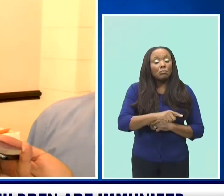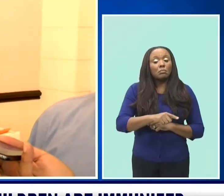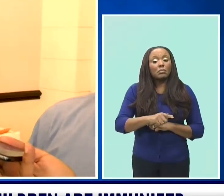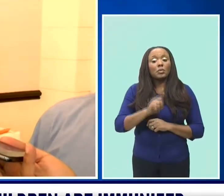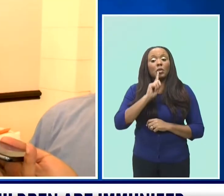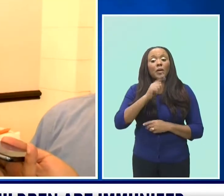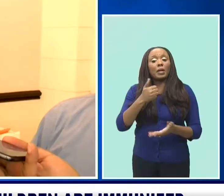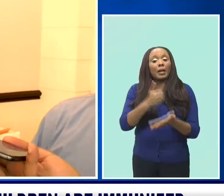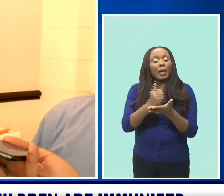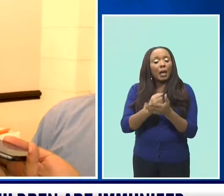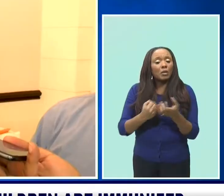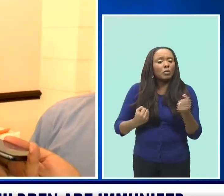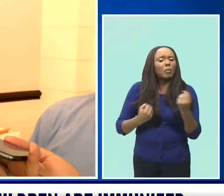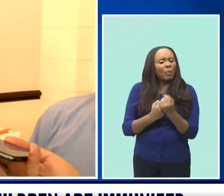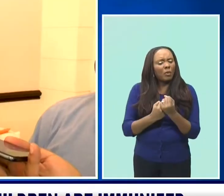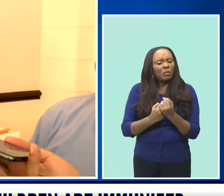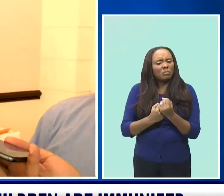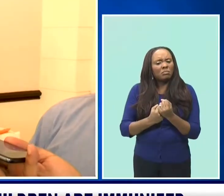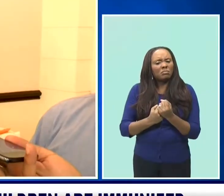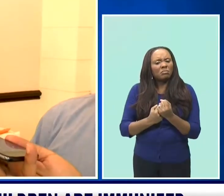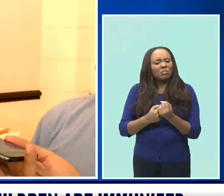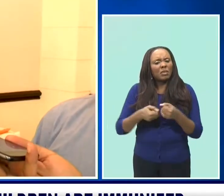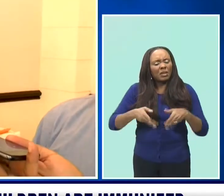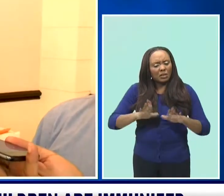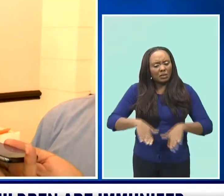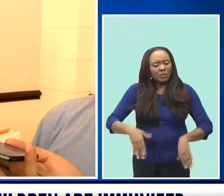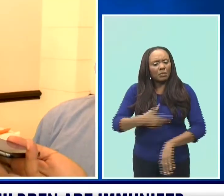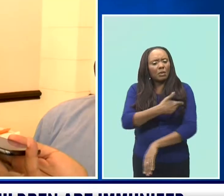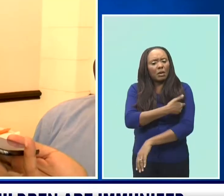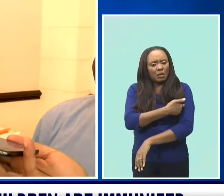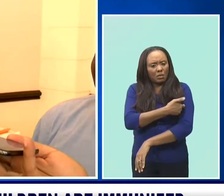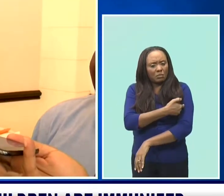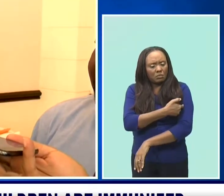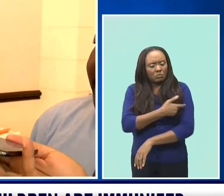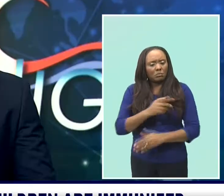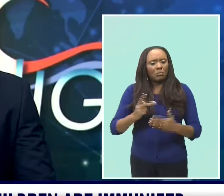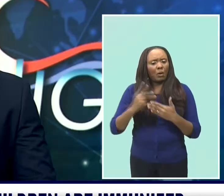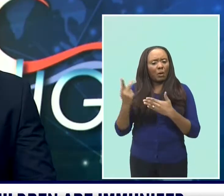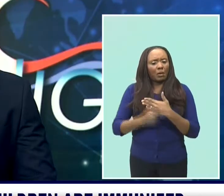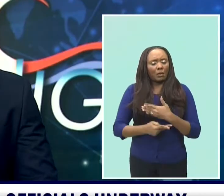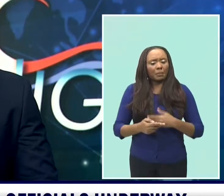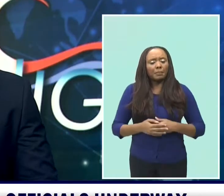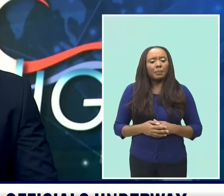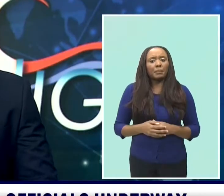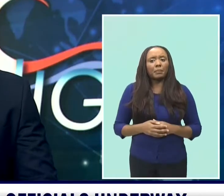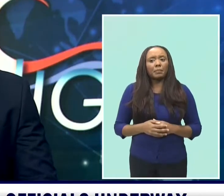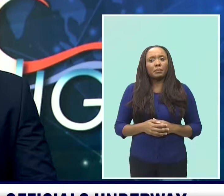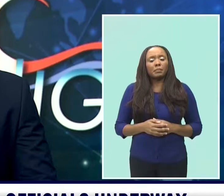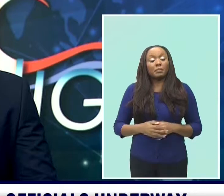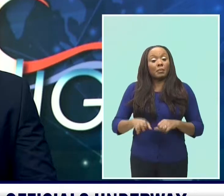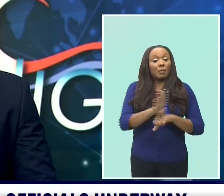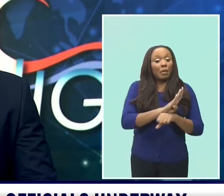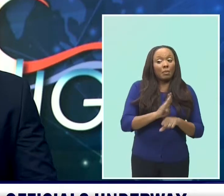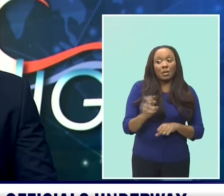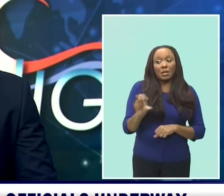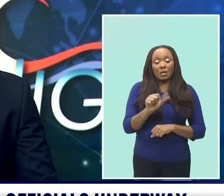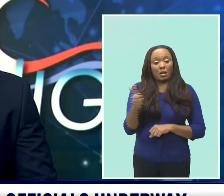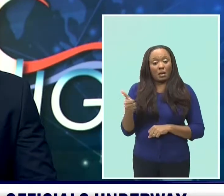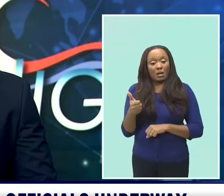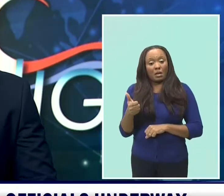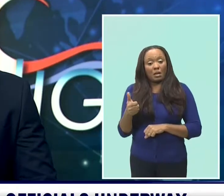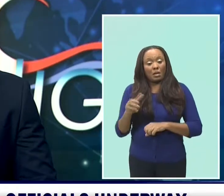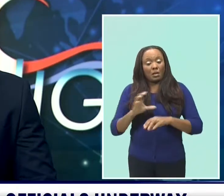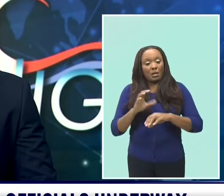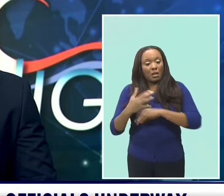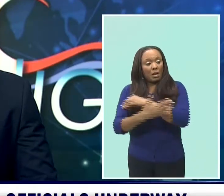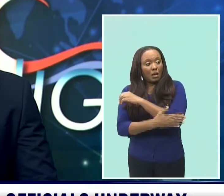us in our effort. As I said, we have a very comprehensive vaccine program. Barbados and other countries in the Western Hemisphere